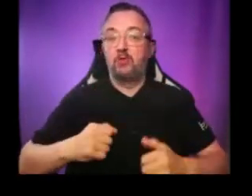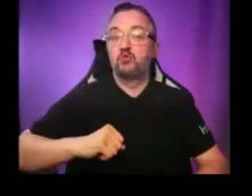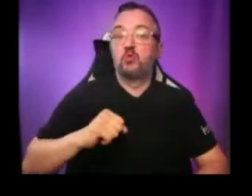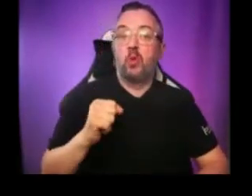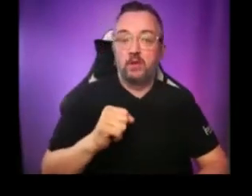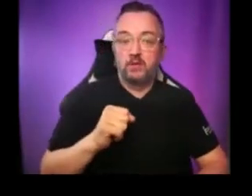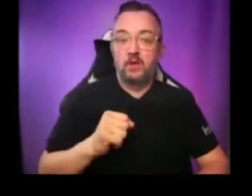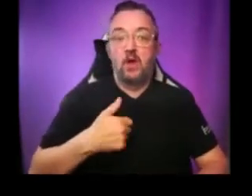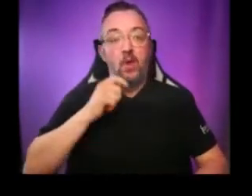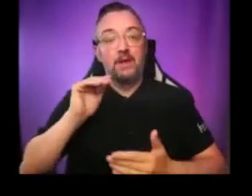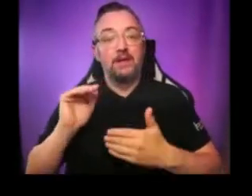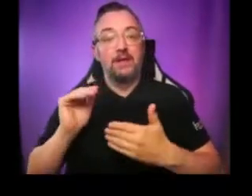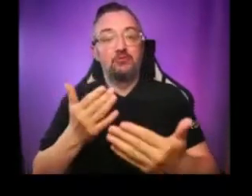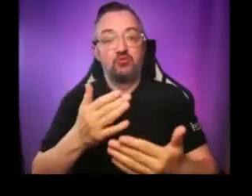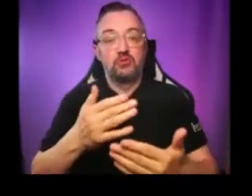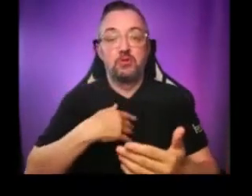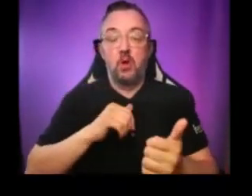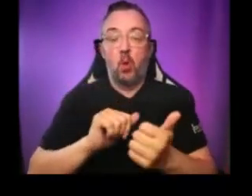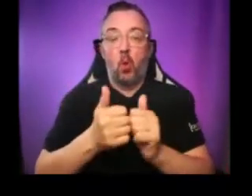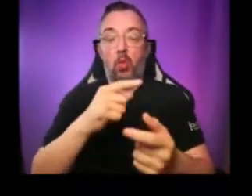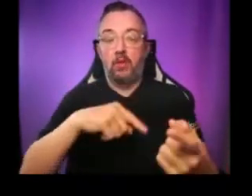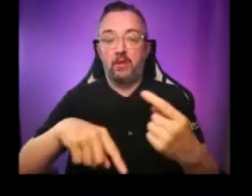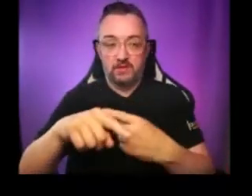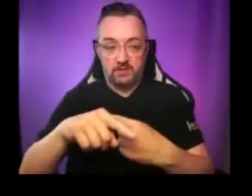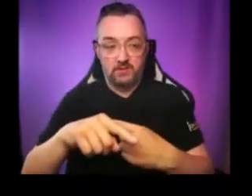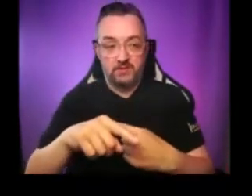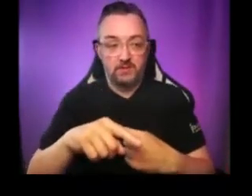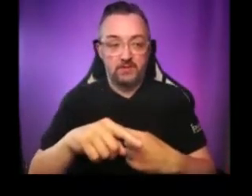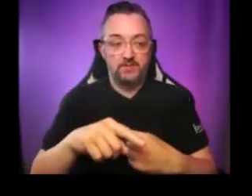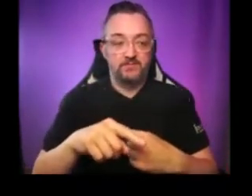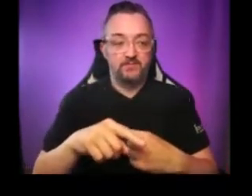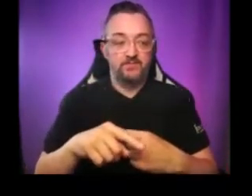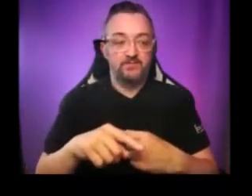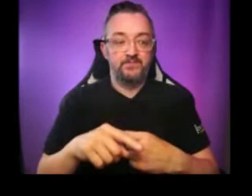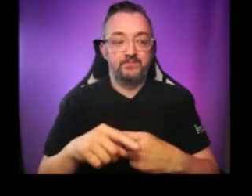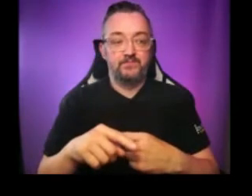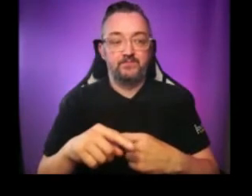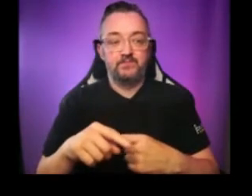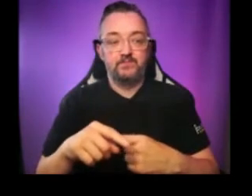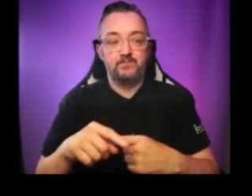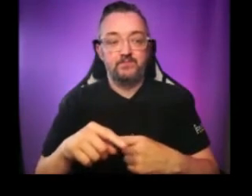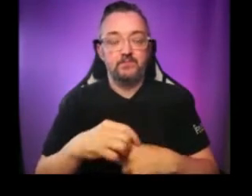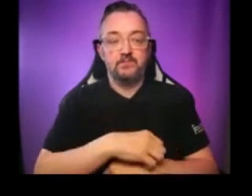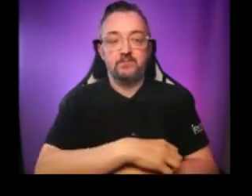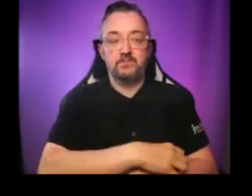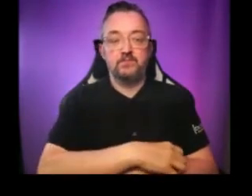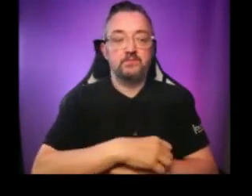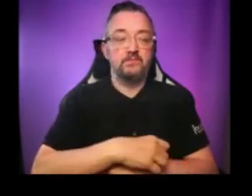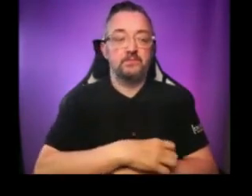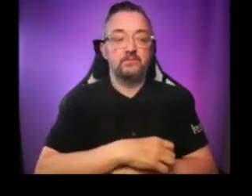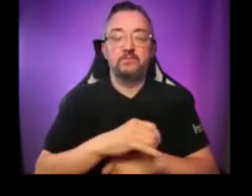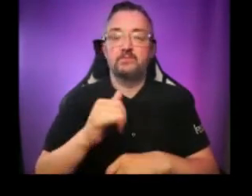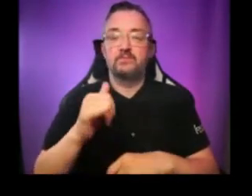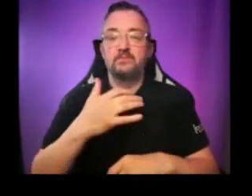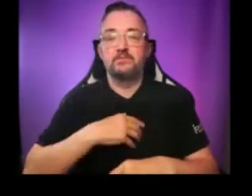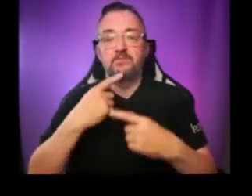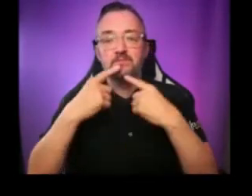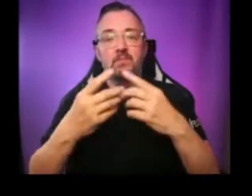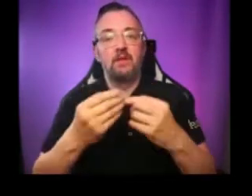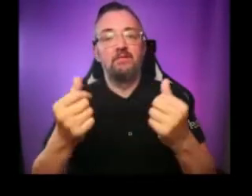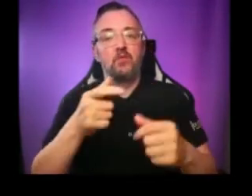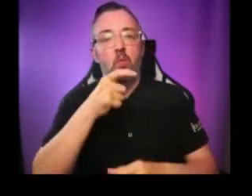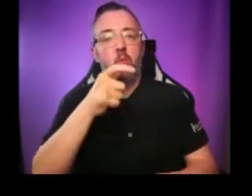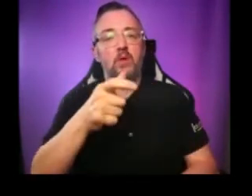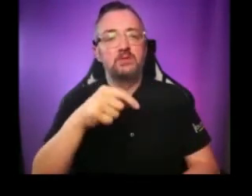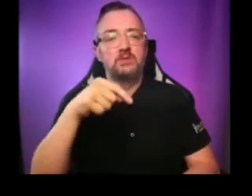just introducing my colleagues to you about this, but perhaps just to say a few words about where